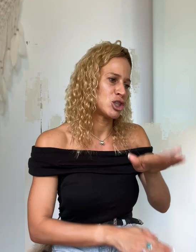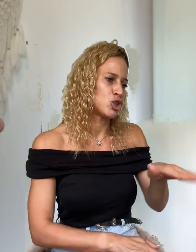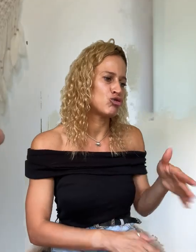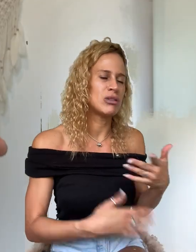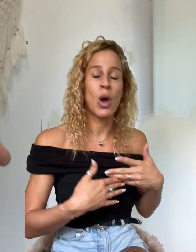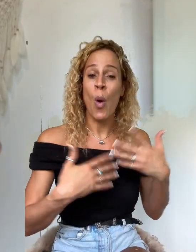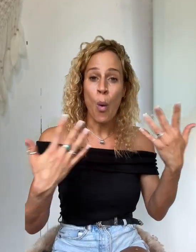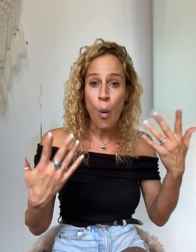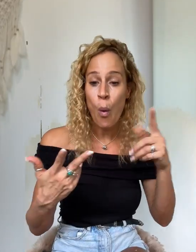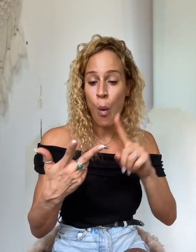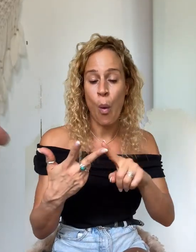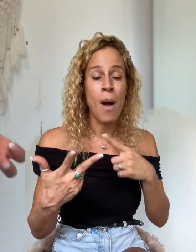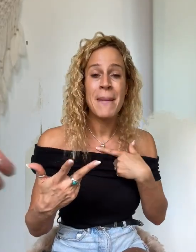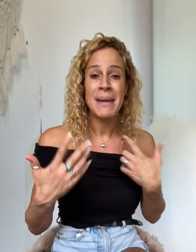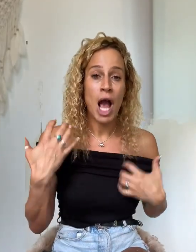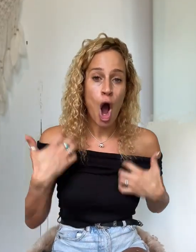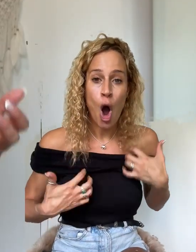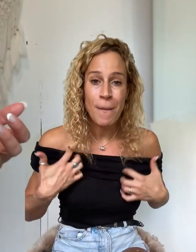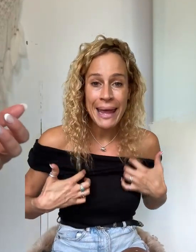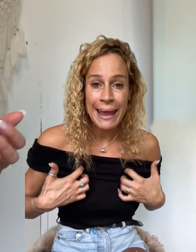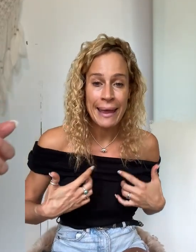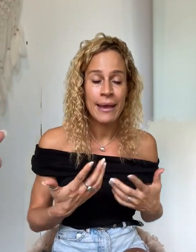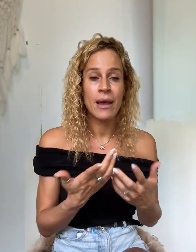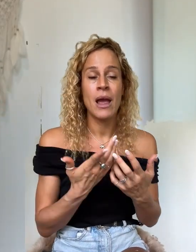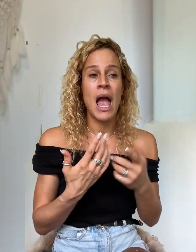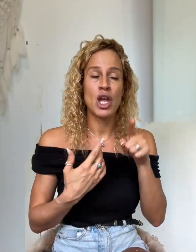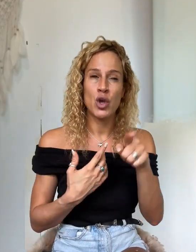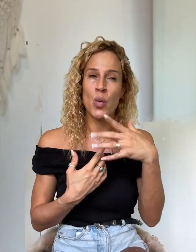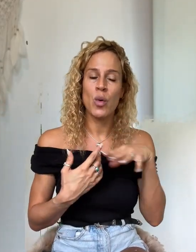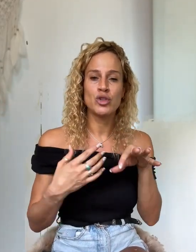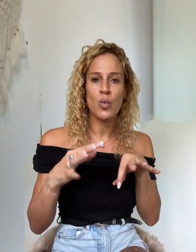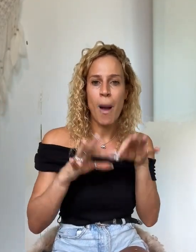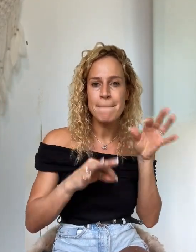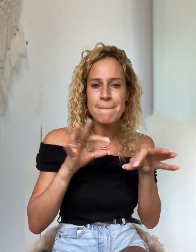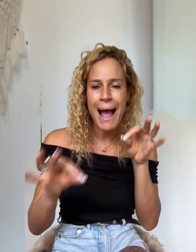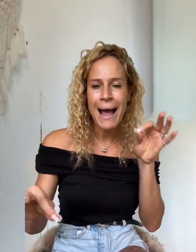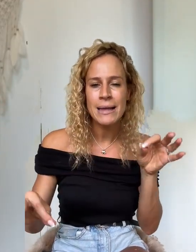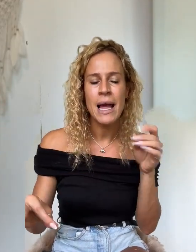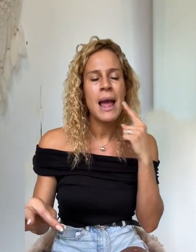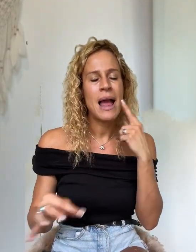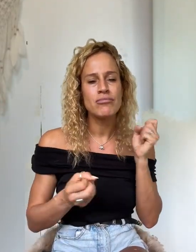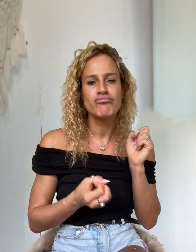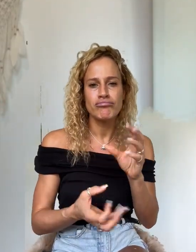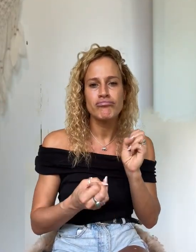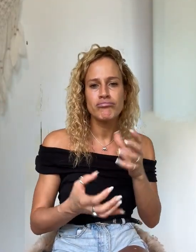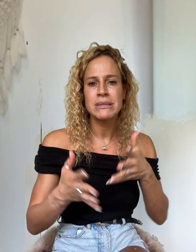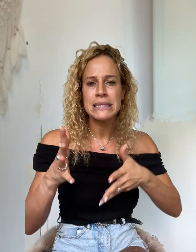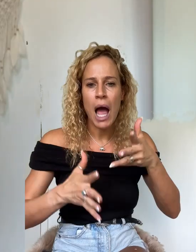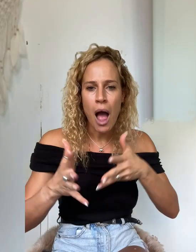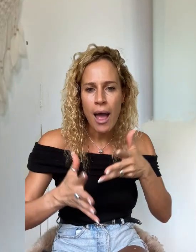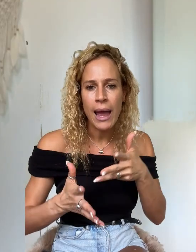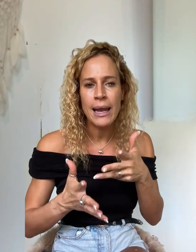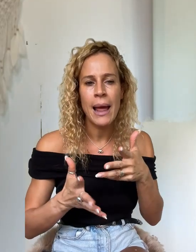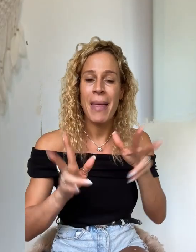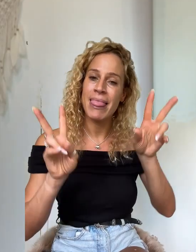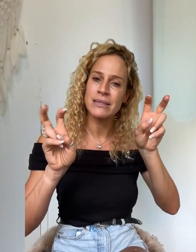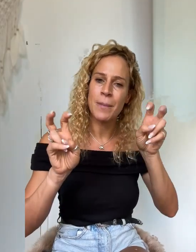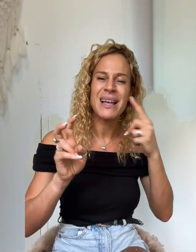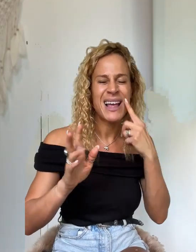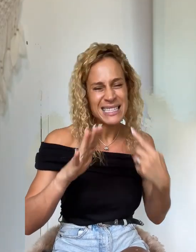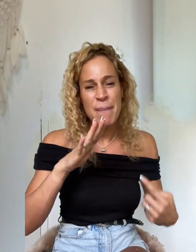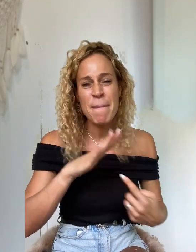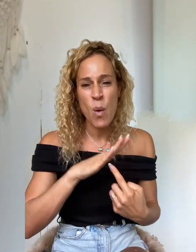it might be something like a hobby you've got and you want to unpack that. It's just extremely